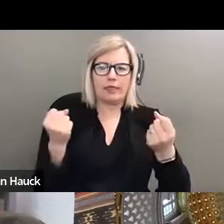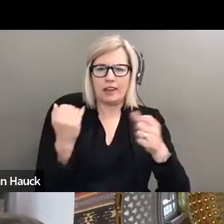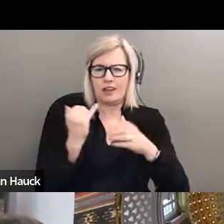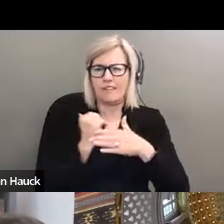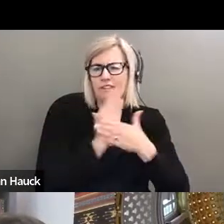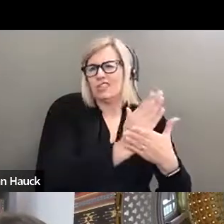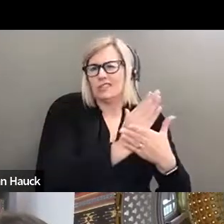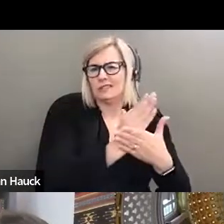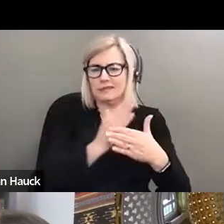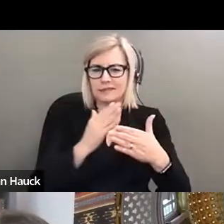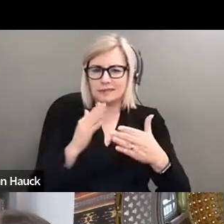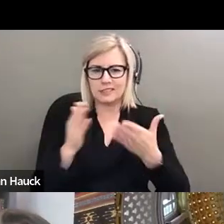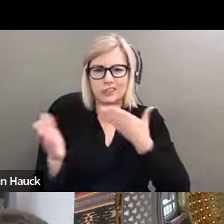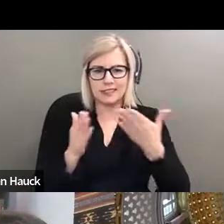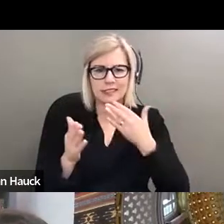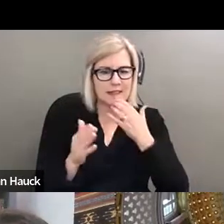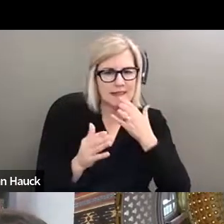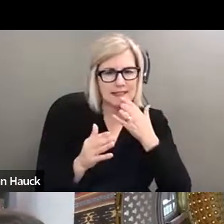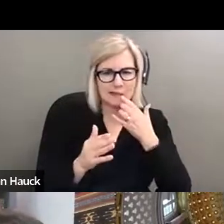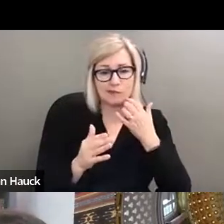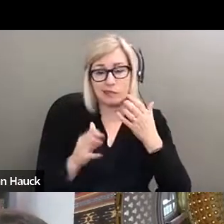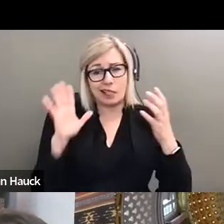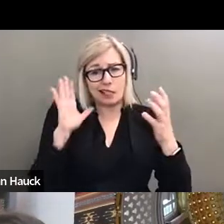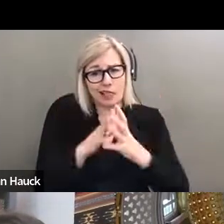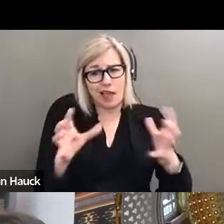a lot of acronyms, but some of you may